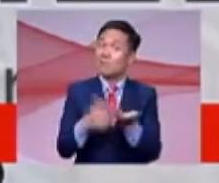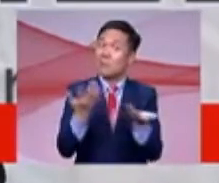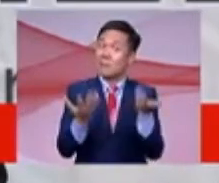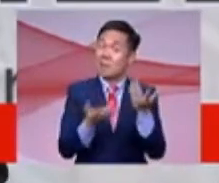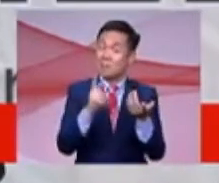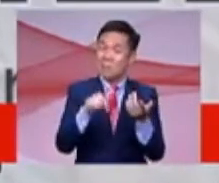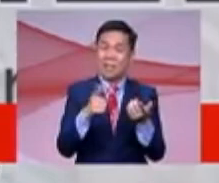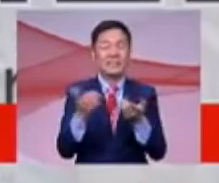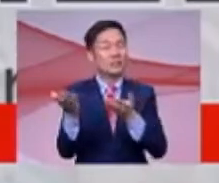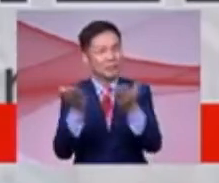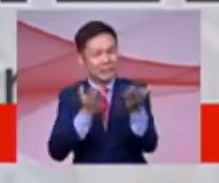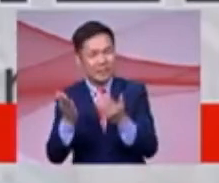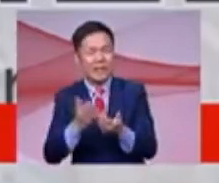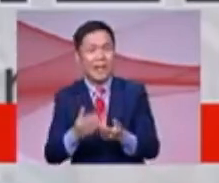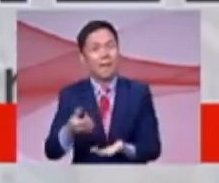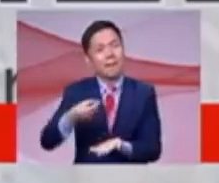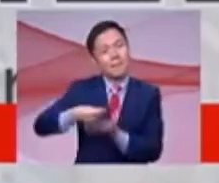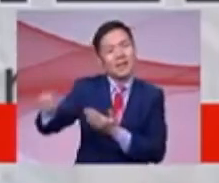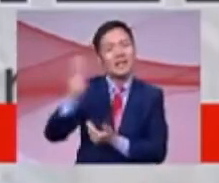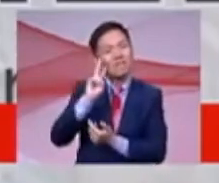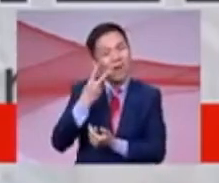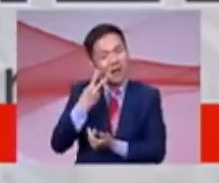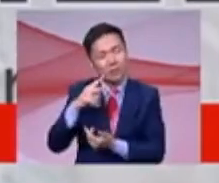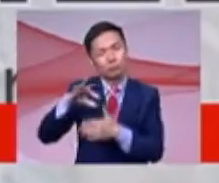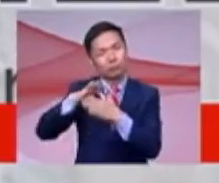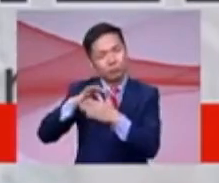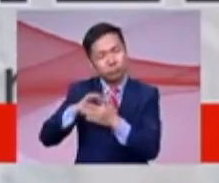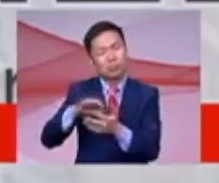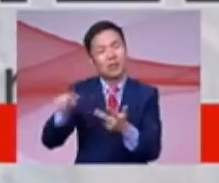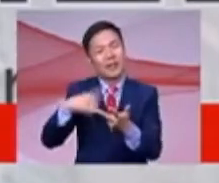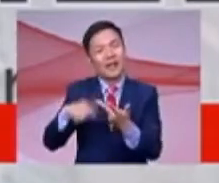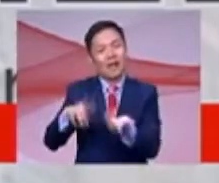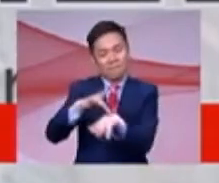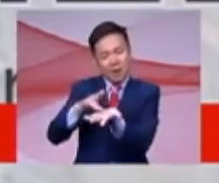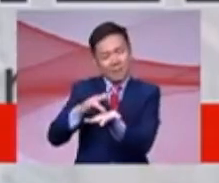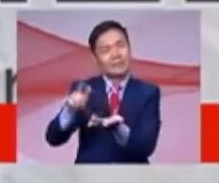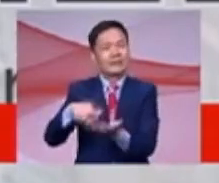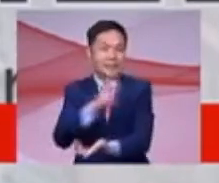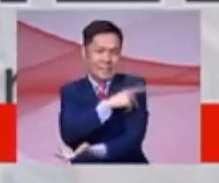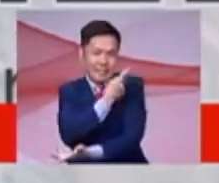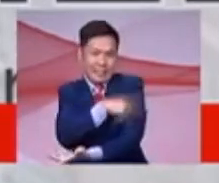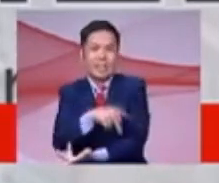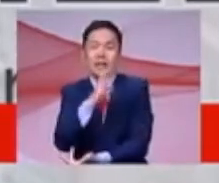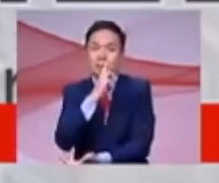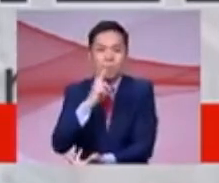essential services like groceries, pharmacies, clinics.